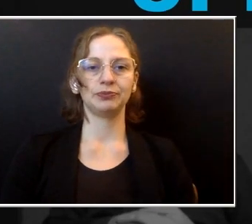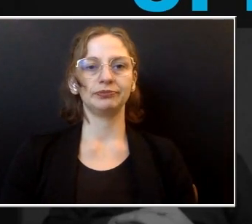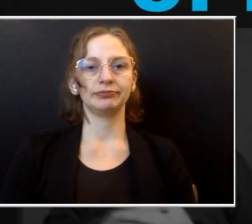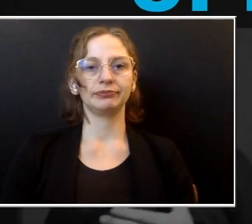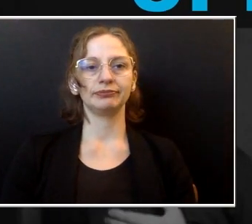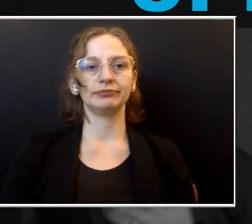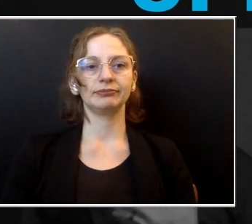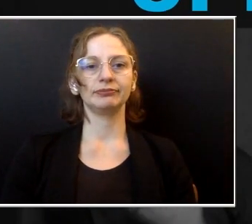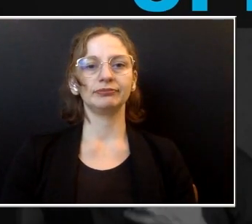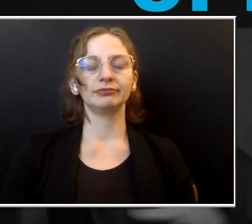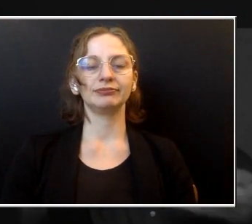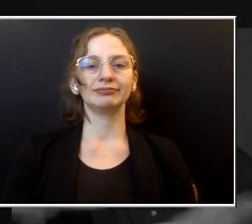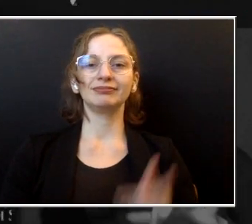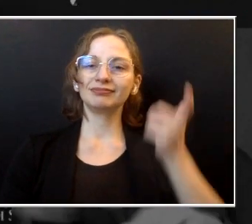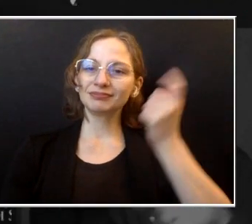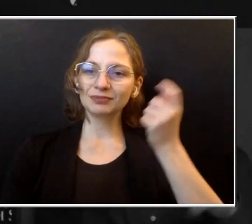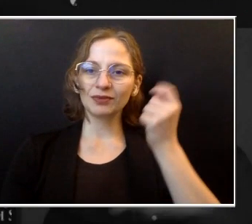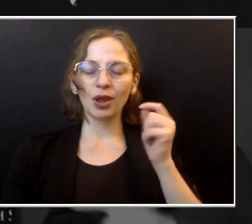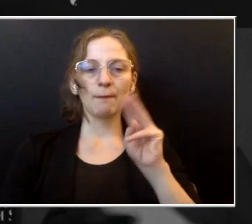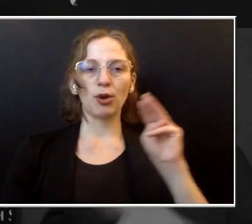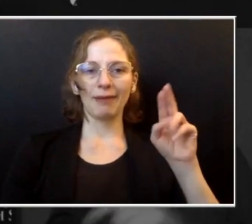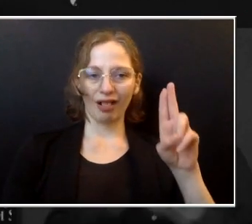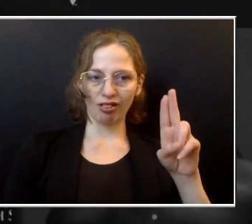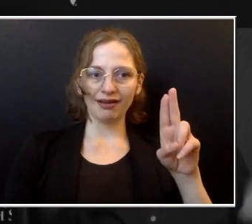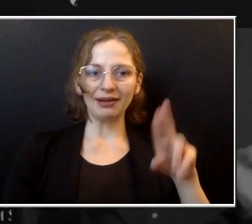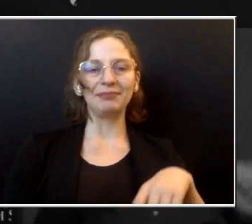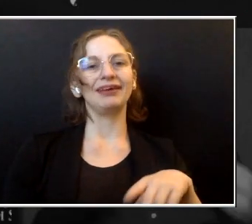Subscribe to our Morning Medical Update and Open